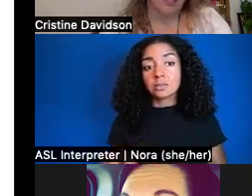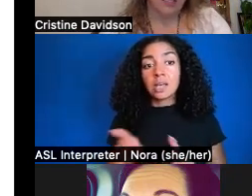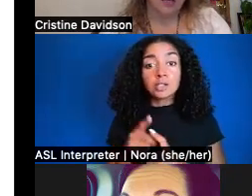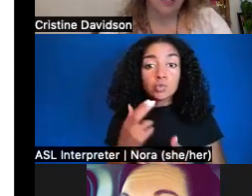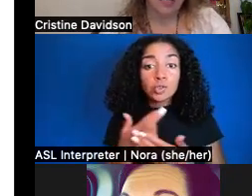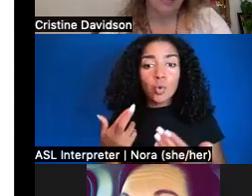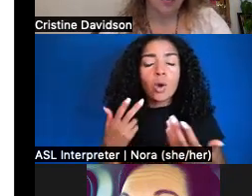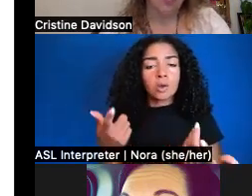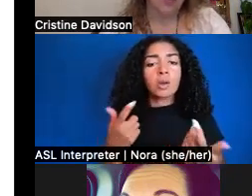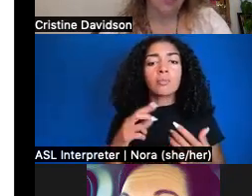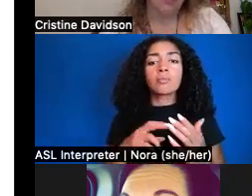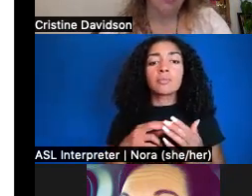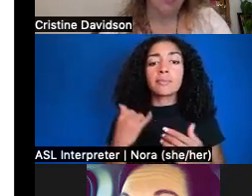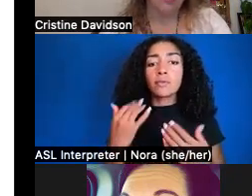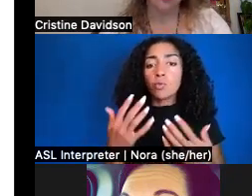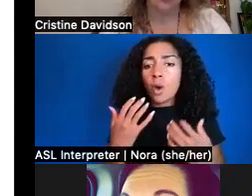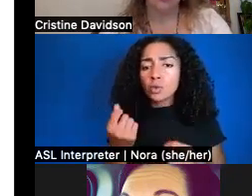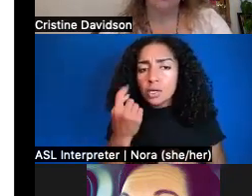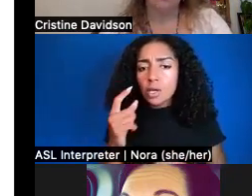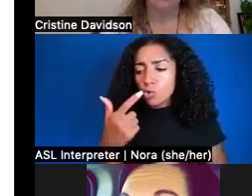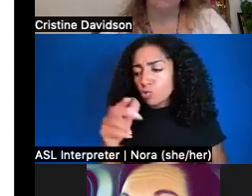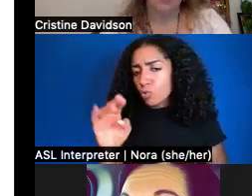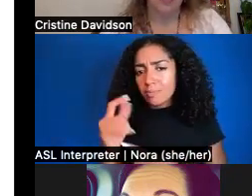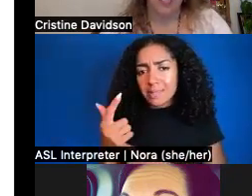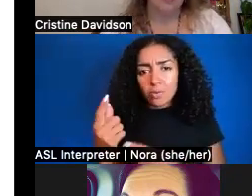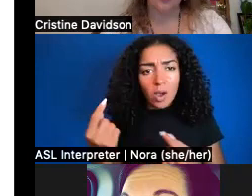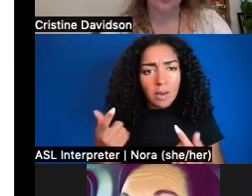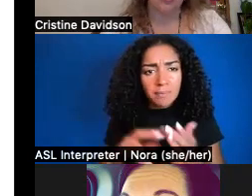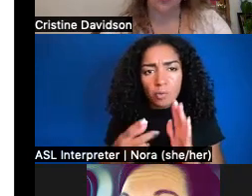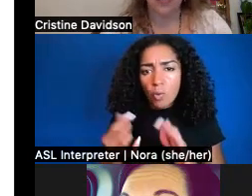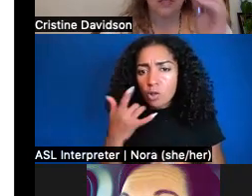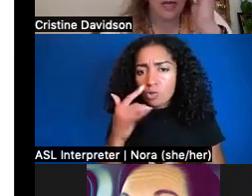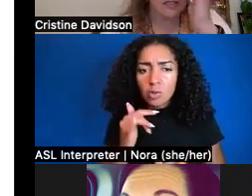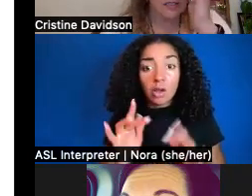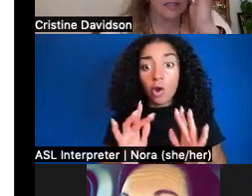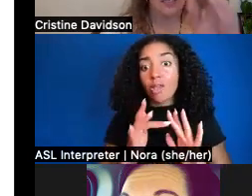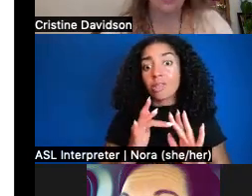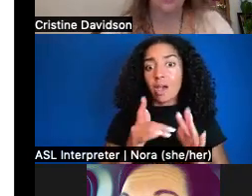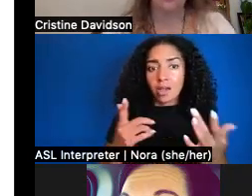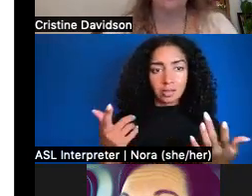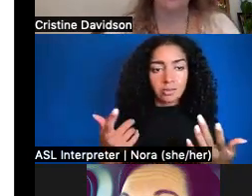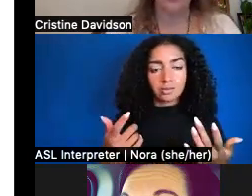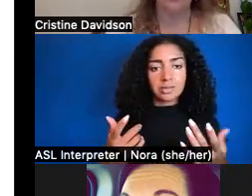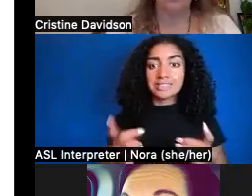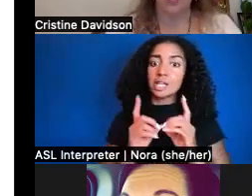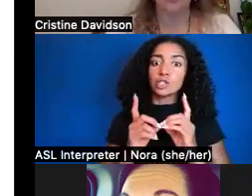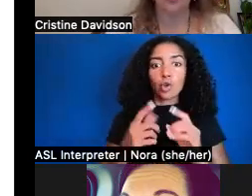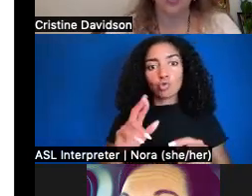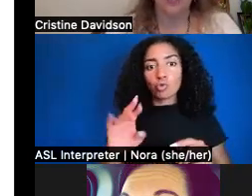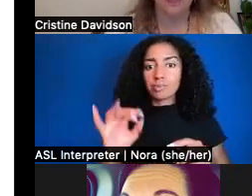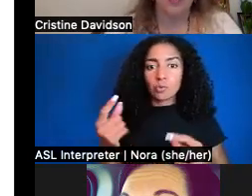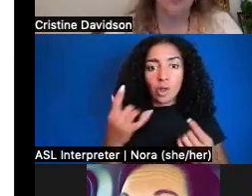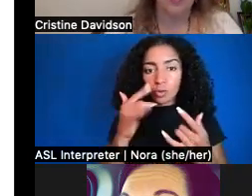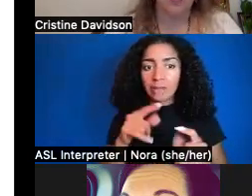somebody wanted to understand the grooming, the digital age grooming tactics, it's a useful video to